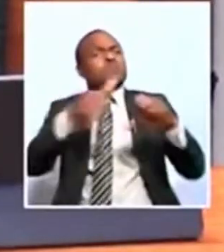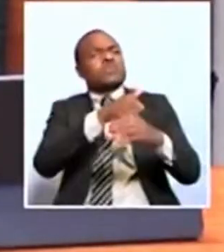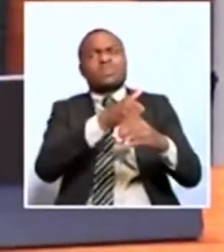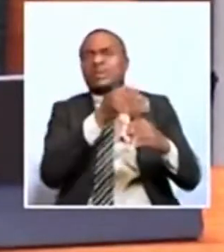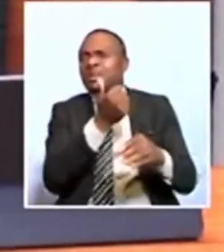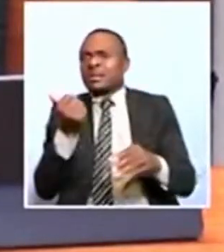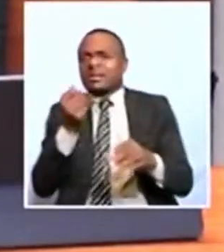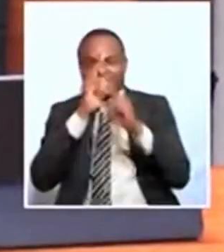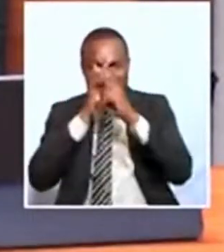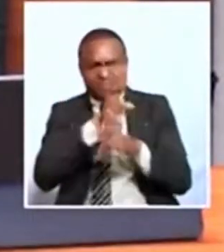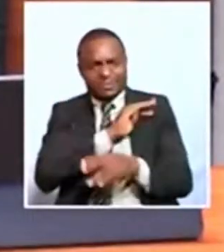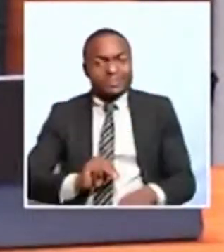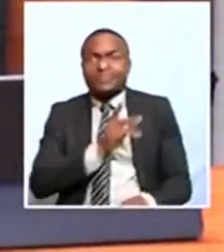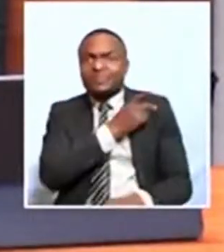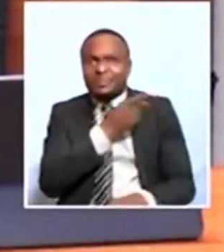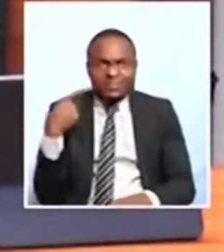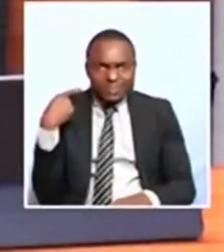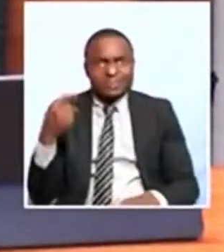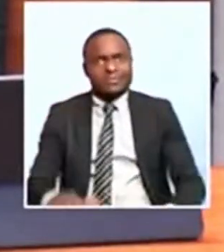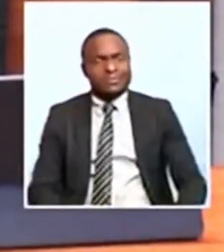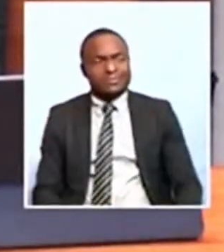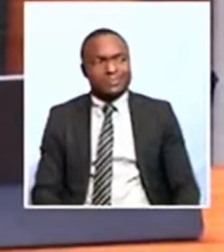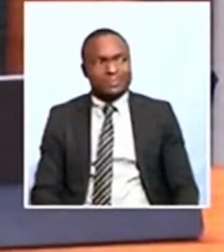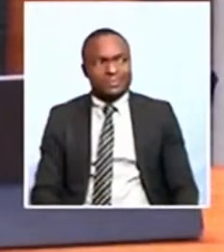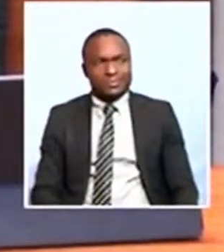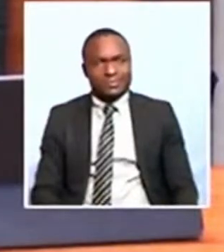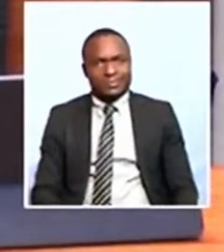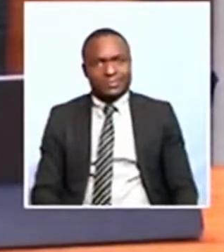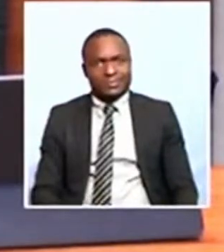other honorable members.